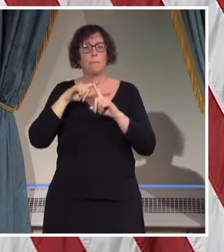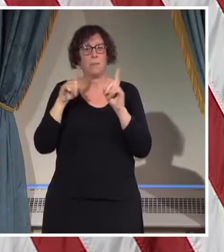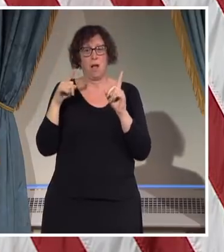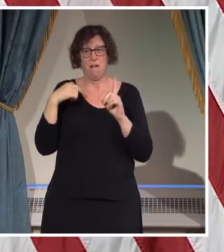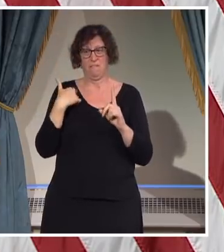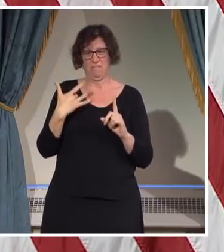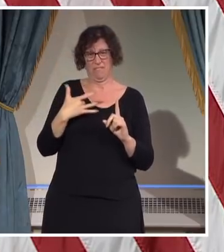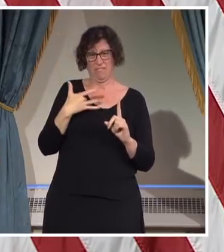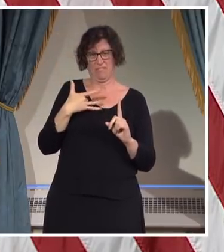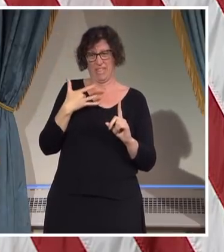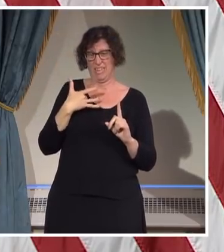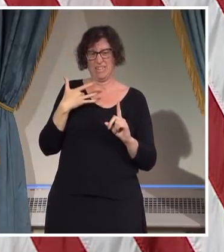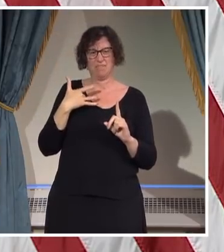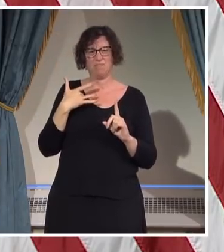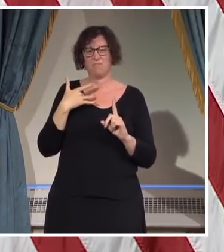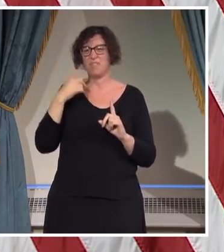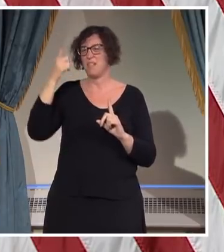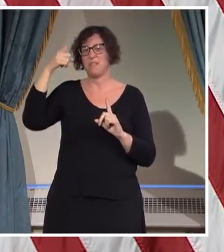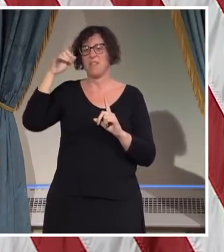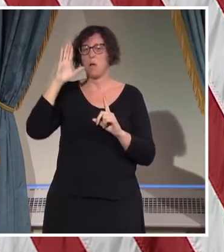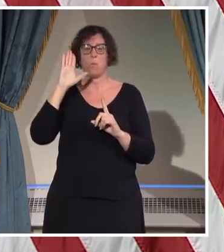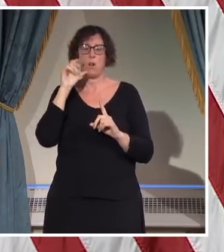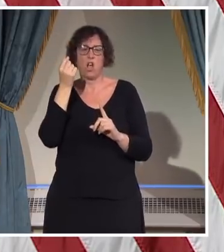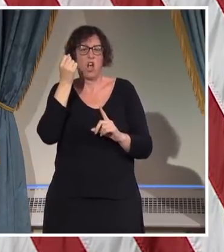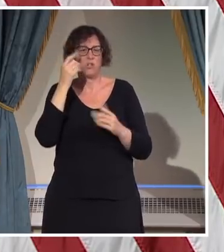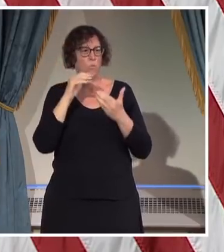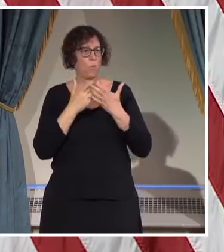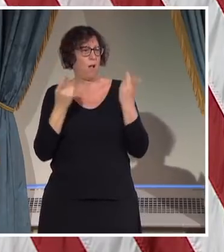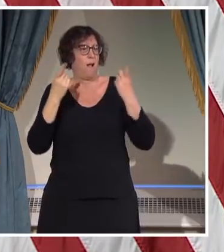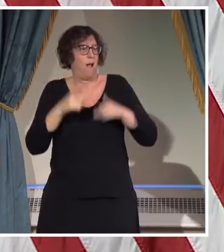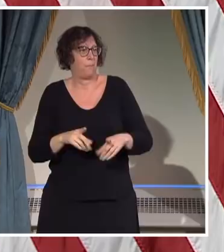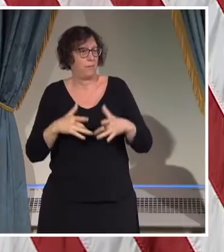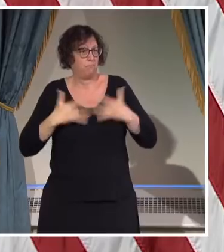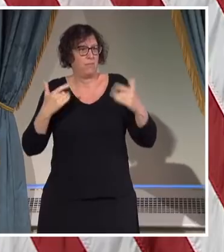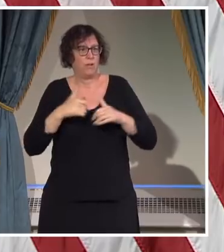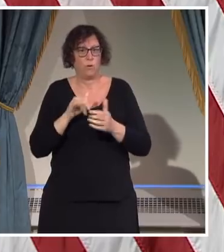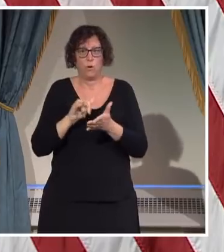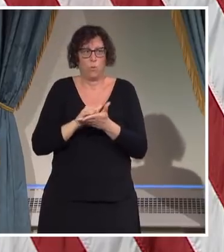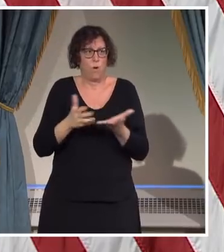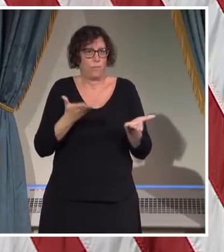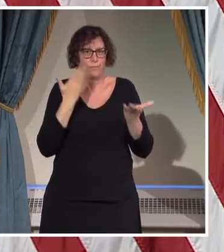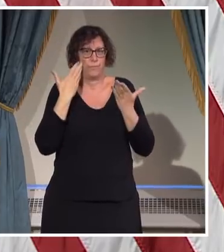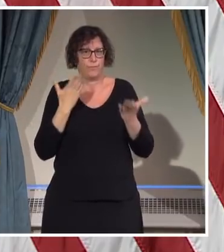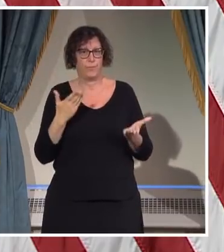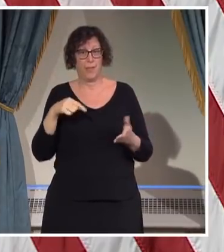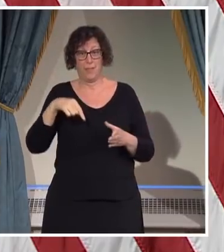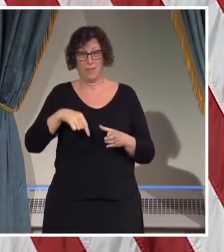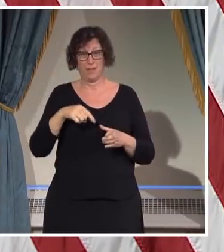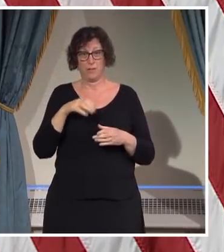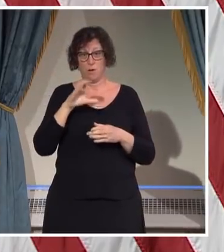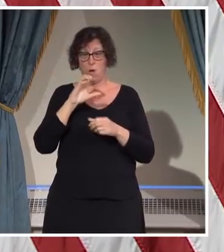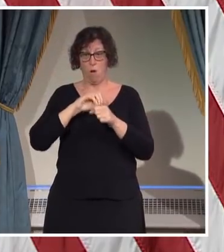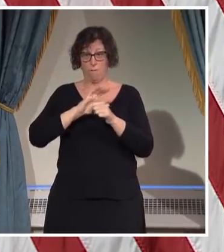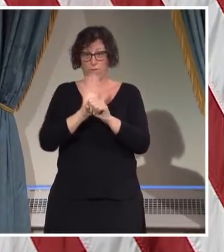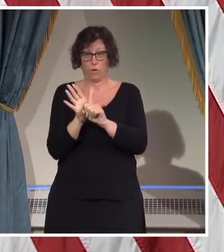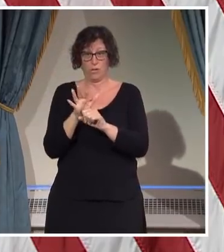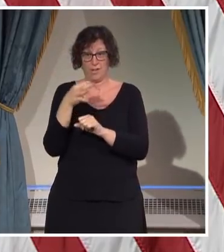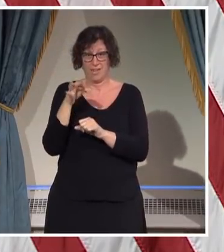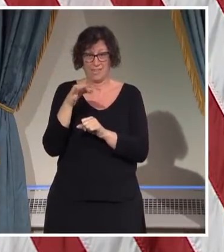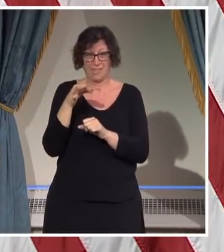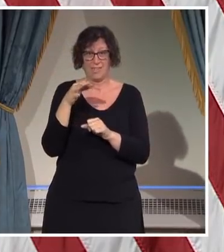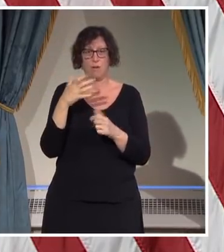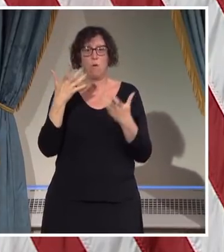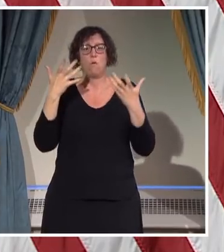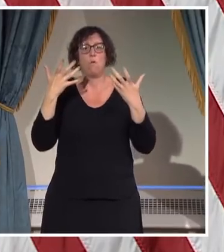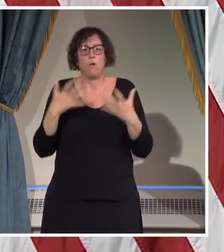right now of just how much this disease has already spread around the country. So if you're talking about New Yorkers going elsewhere, I think